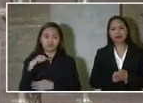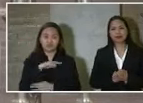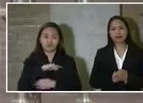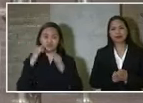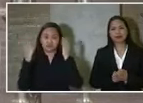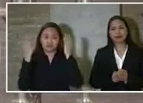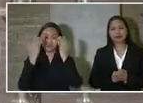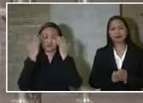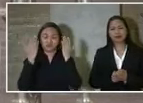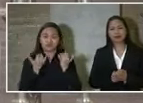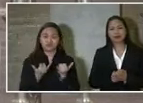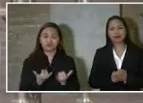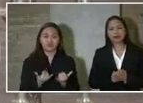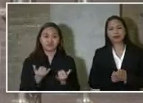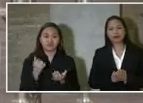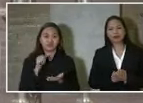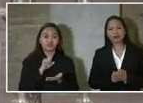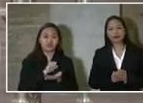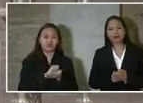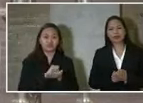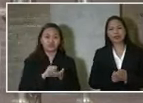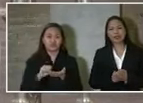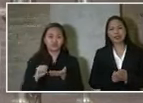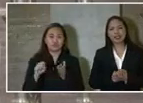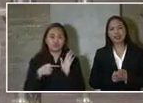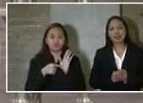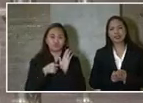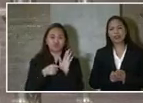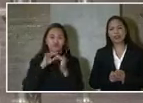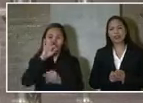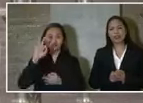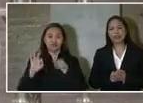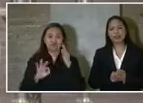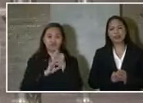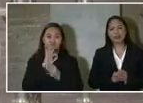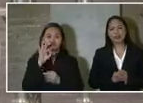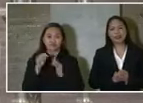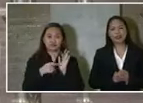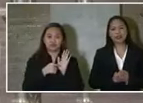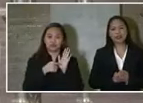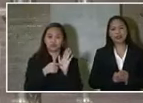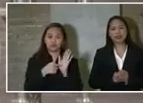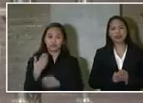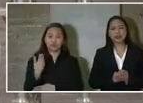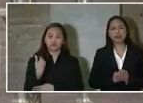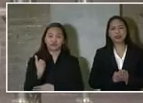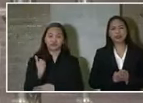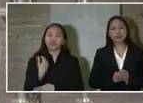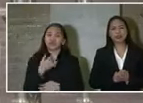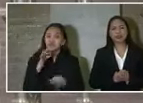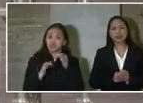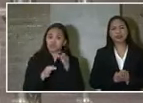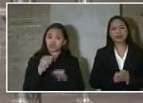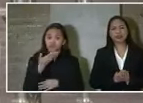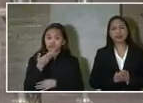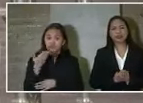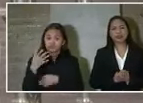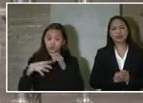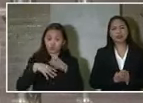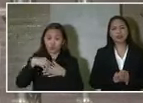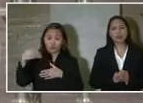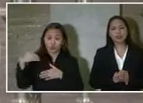today the solemnity of the Epiphany. When you exit upon the doors